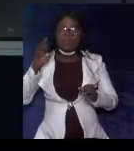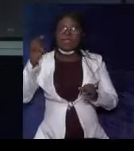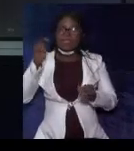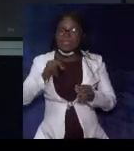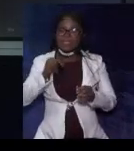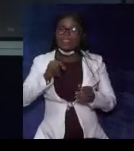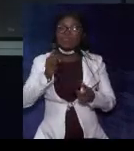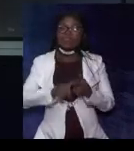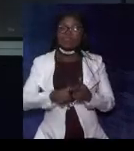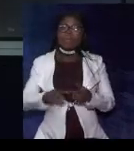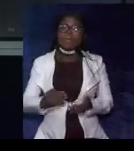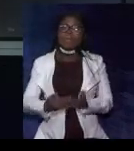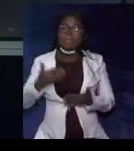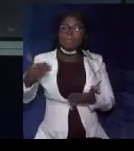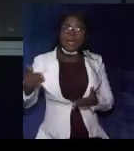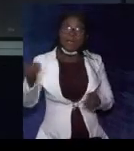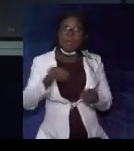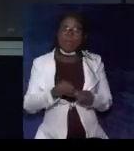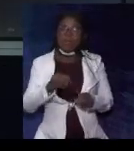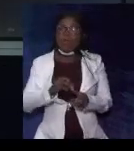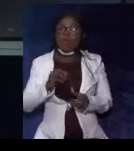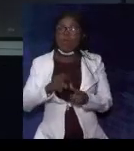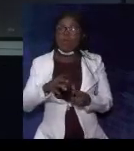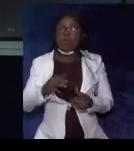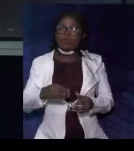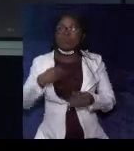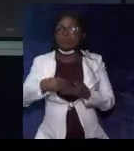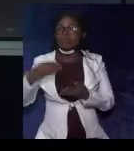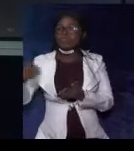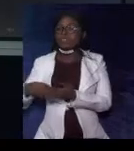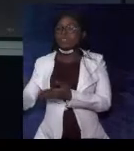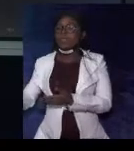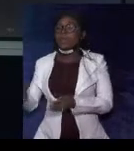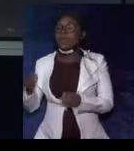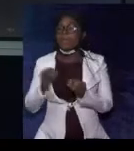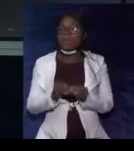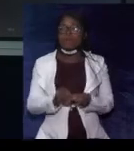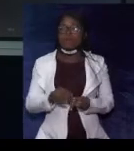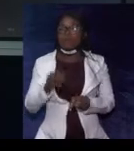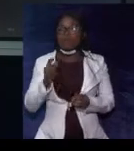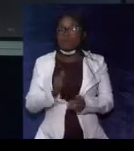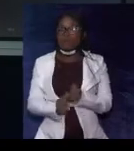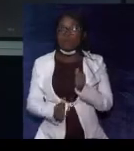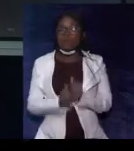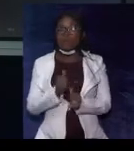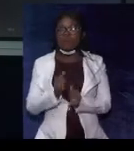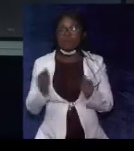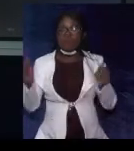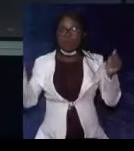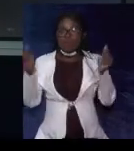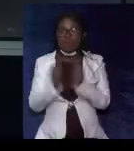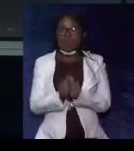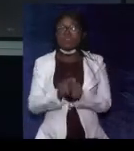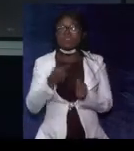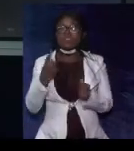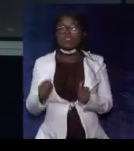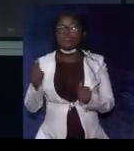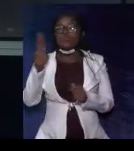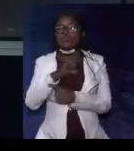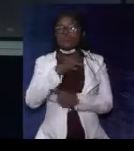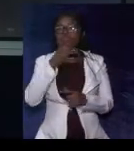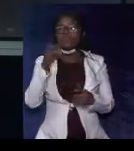more or they will need to sell more or they will need to store some. So with the use of farm records, they will